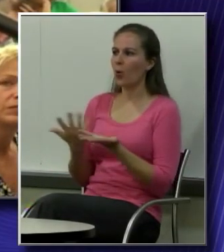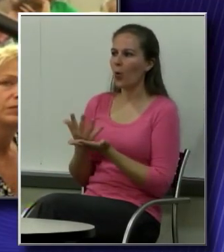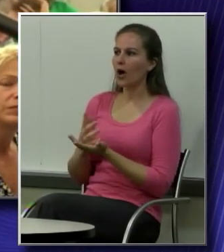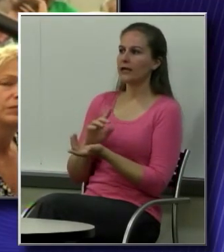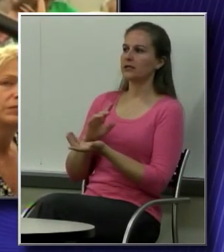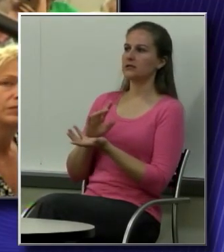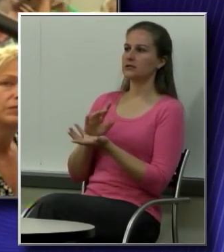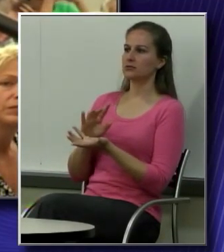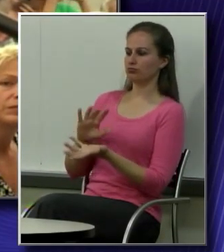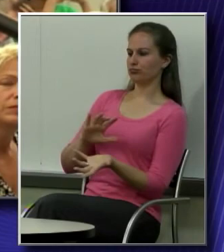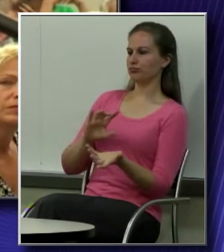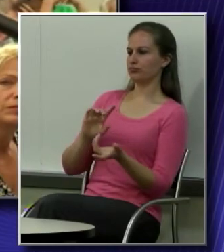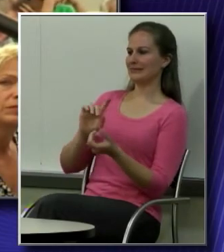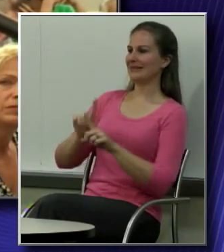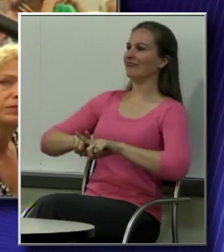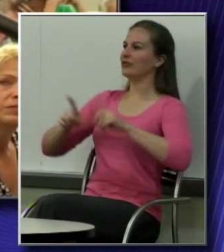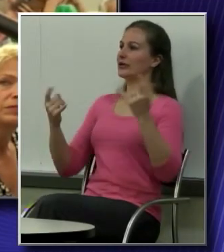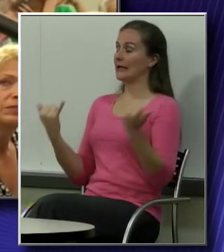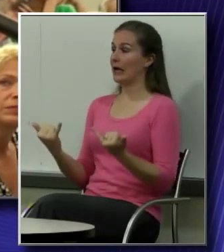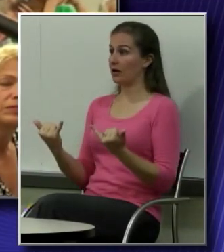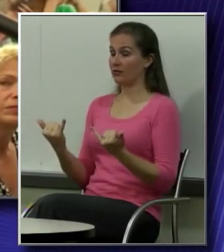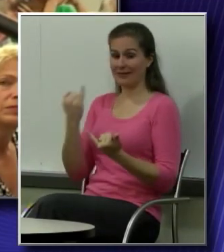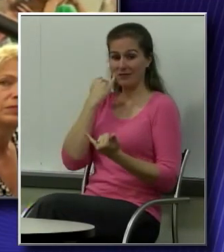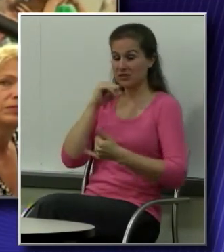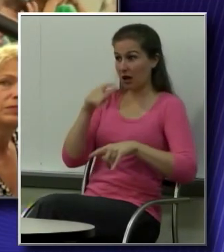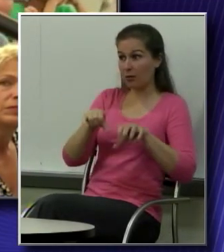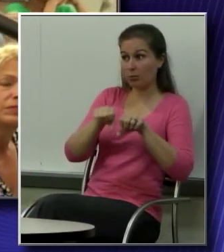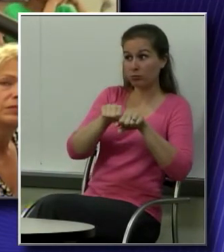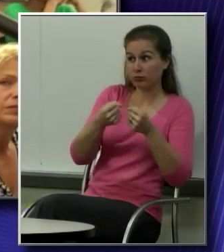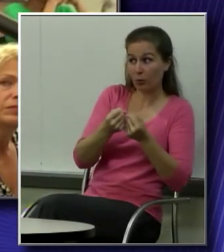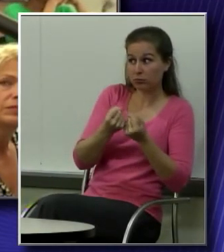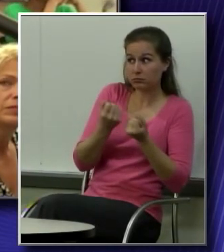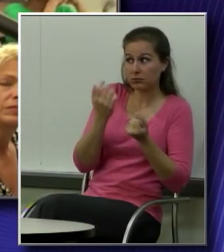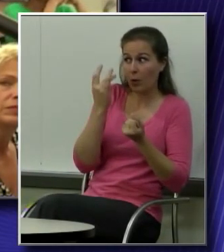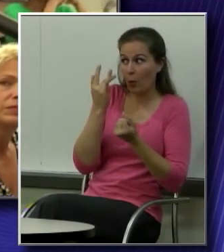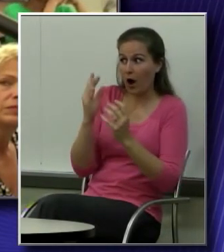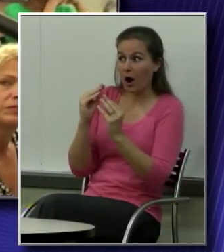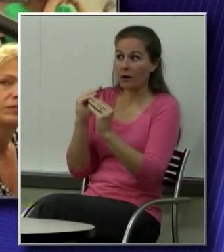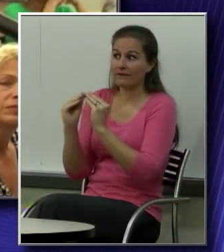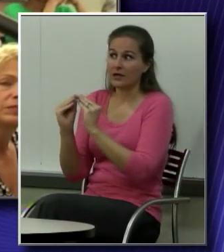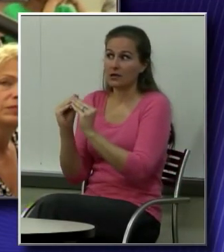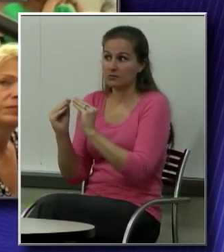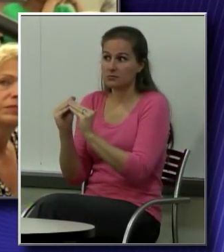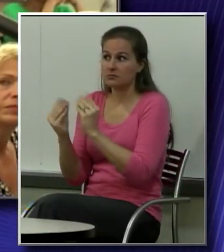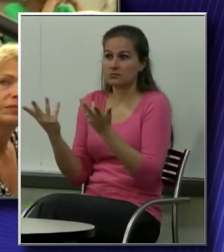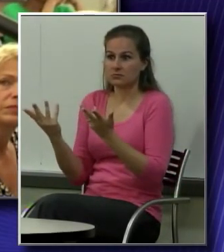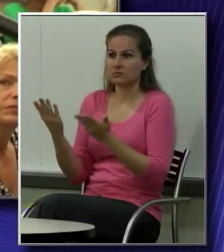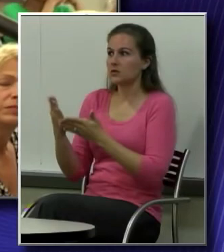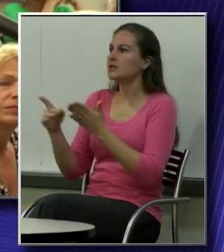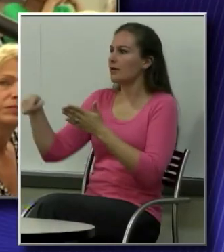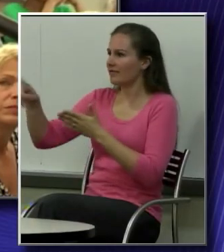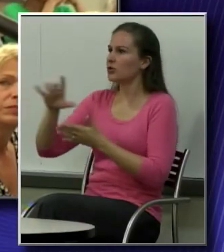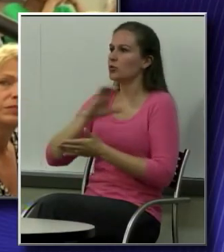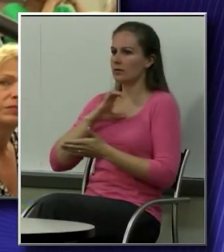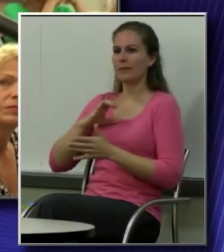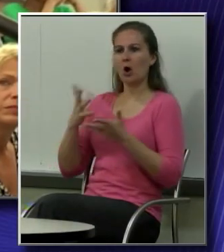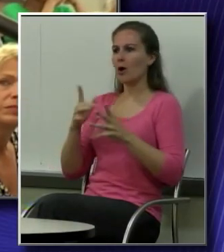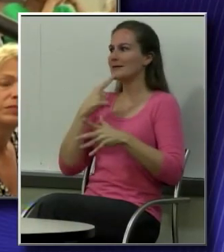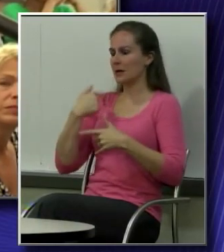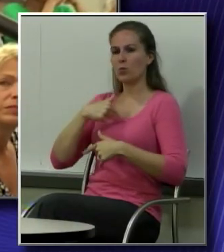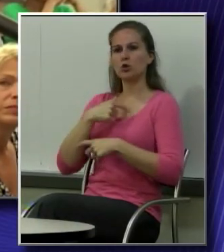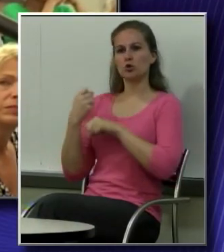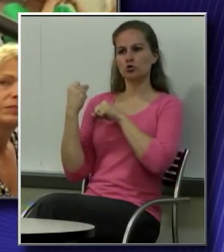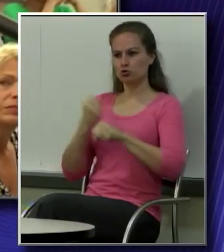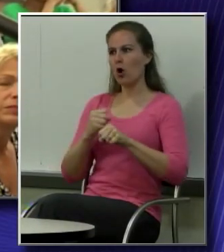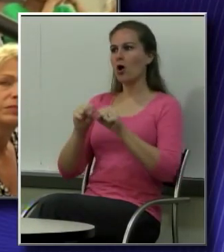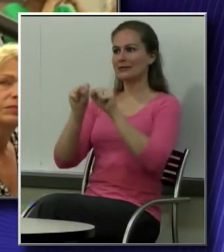would be the old phrase, don't fix what ain't broke. The chair of the committee yourself said, we already are a very strong system. In fact, I